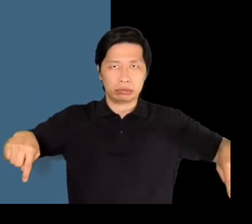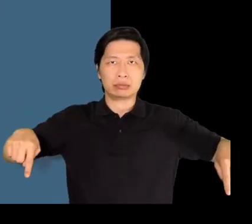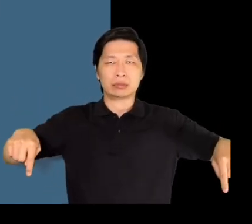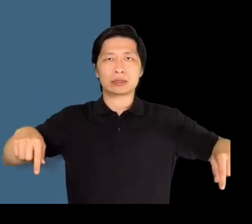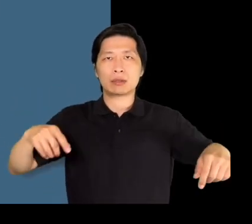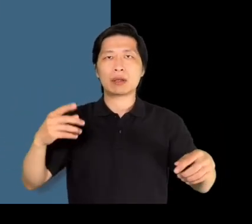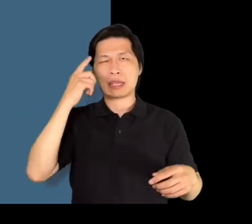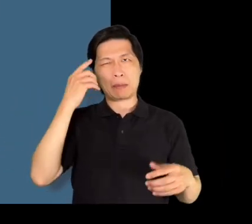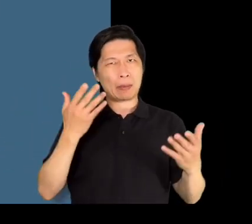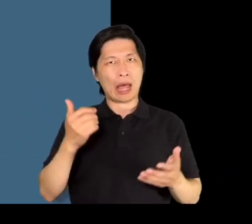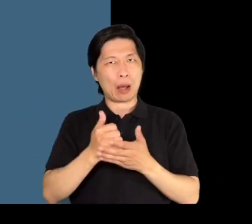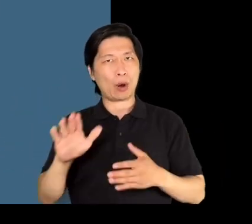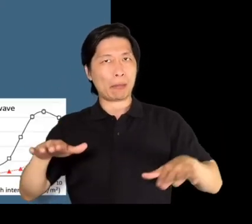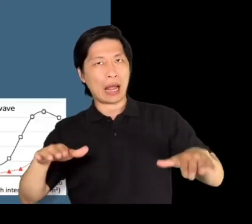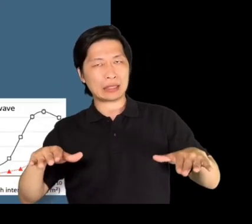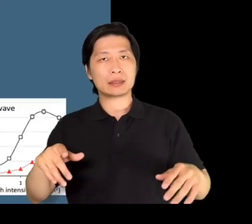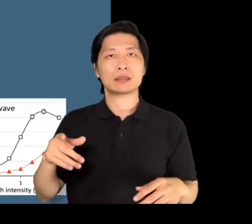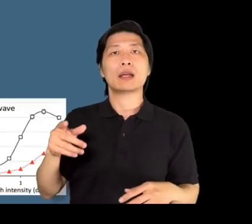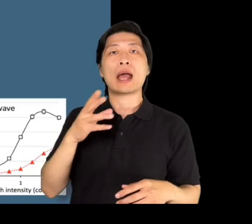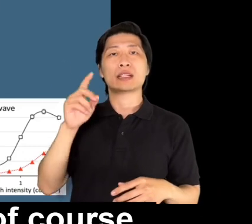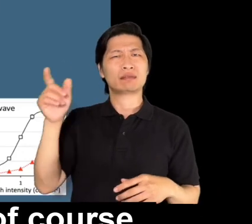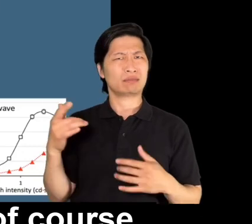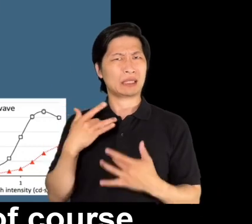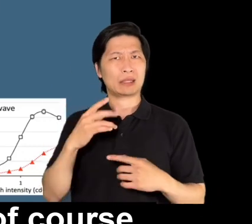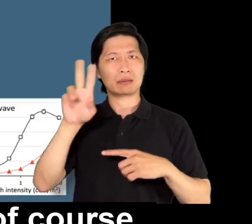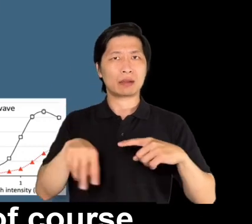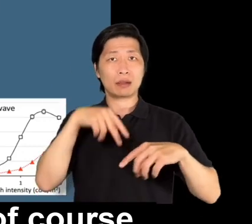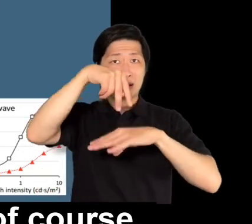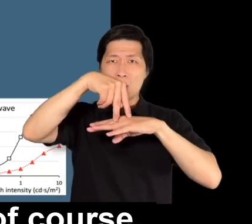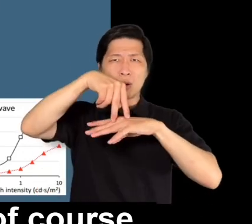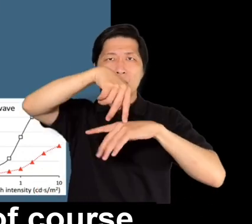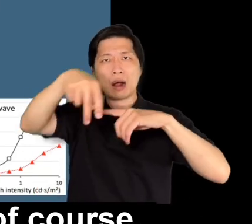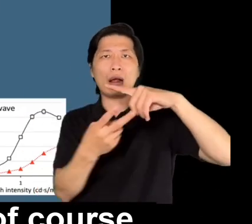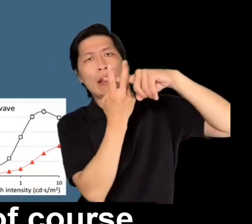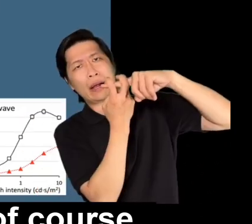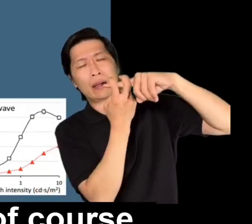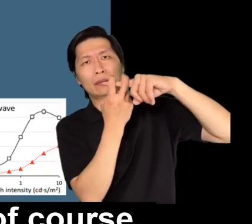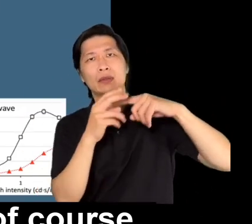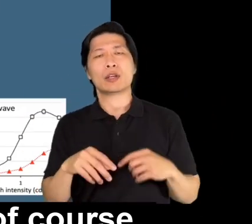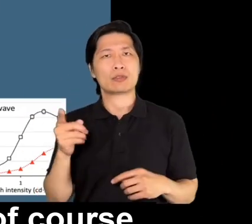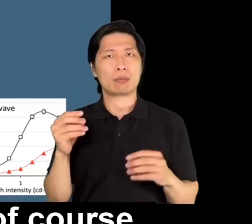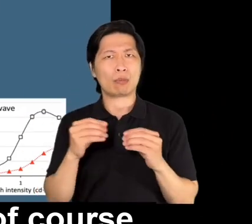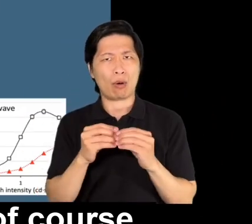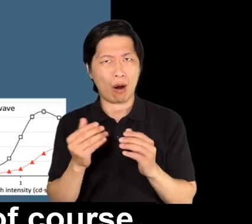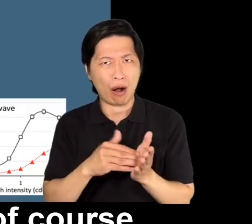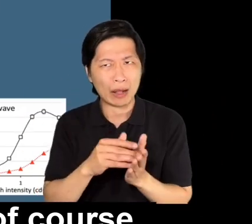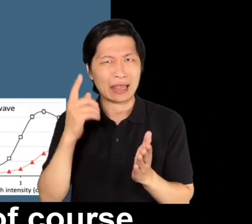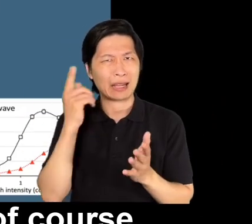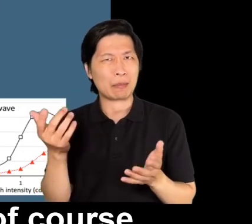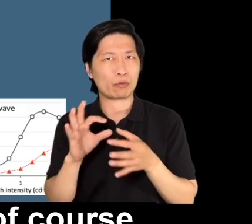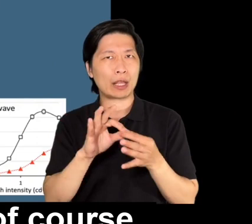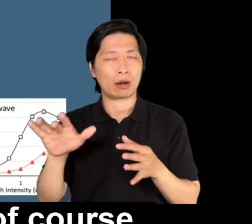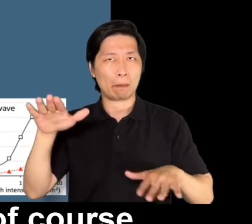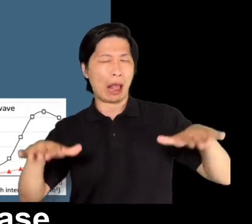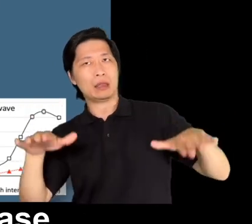third part, of course, is retinal degeneration. In this case, we really did not know what